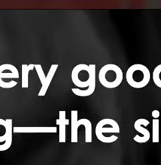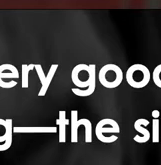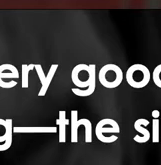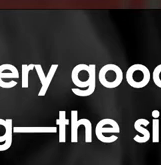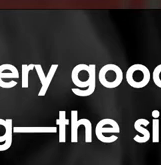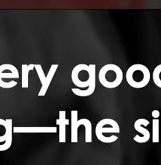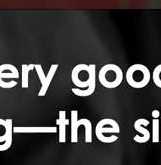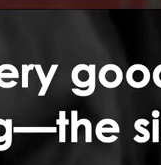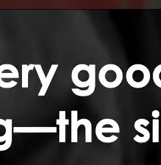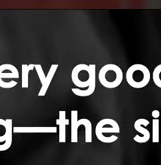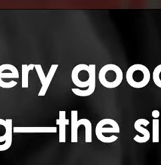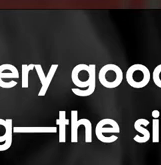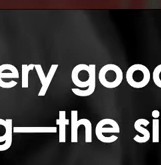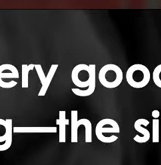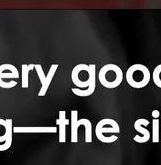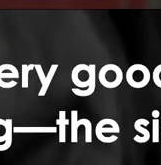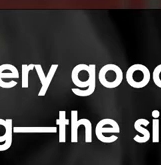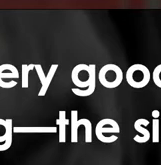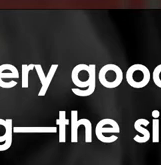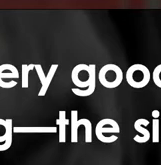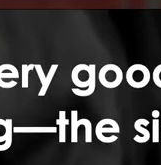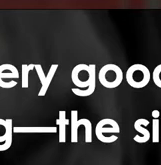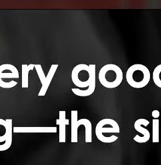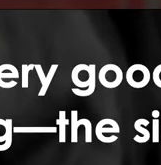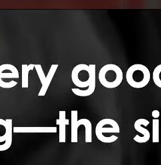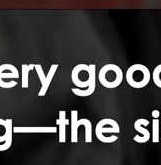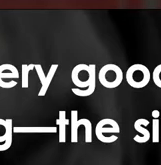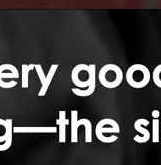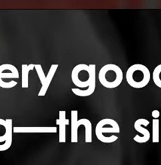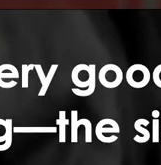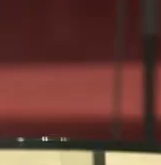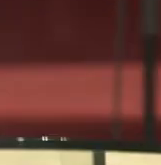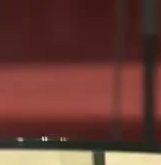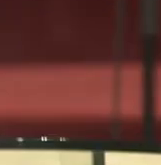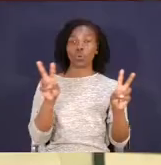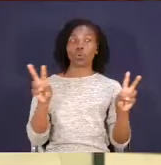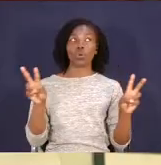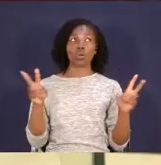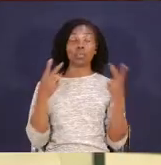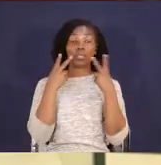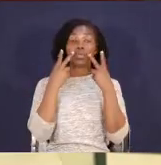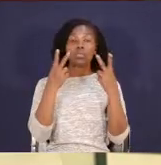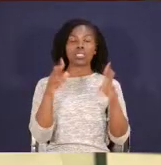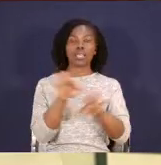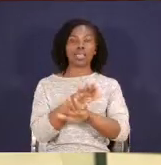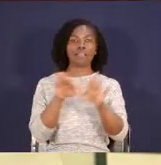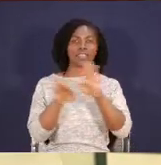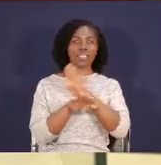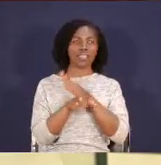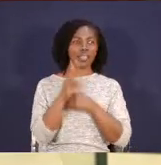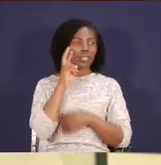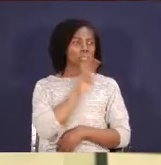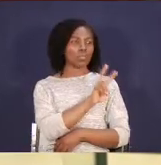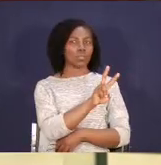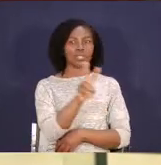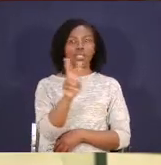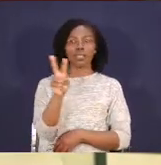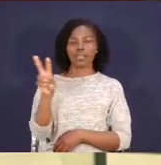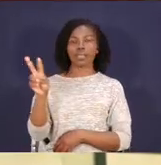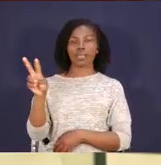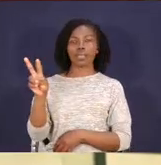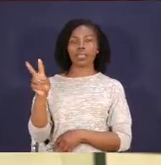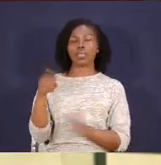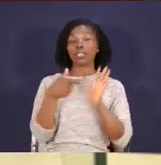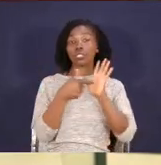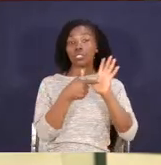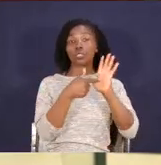there was morning. When you look around and you see the trees, you see the birds, and you look everything that you see around us, it's a picture